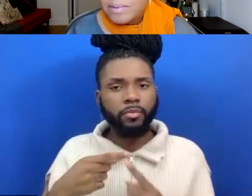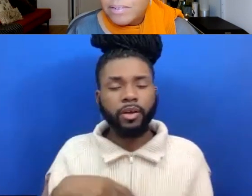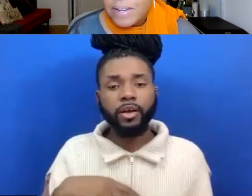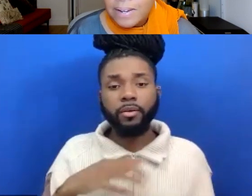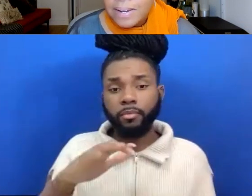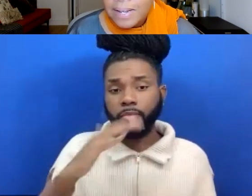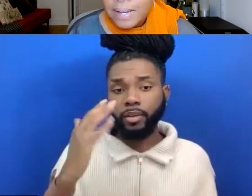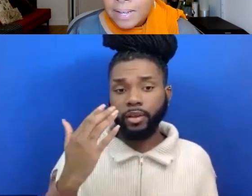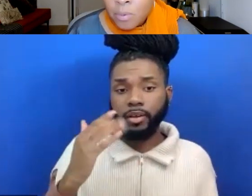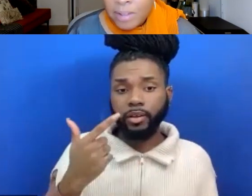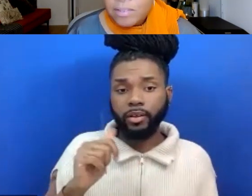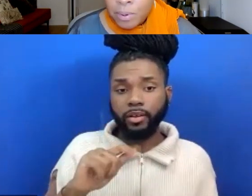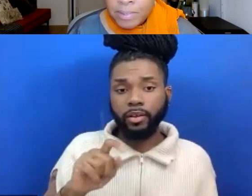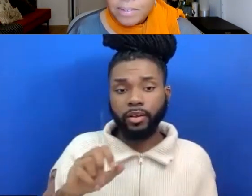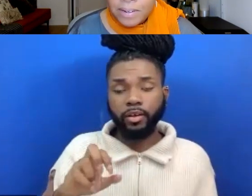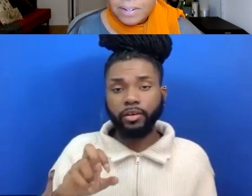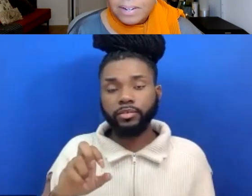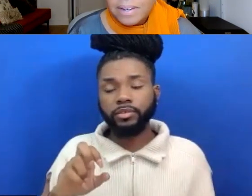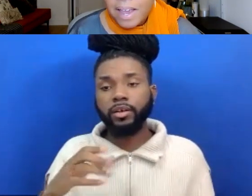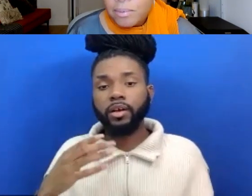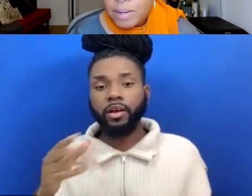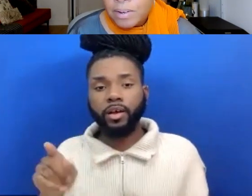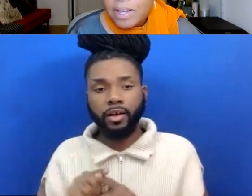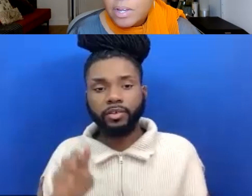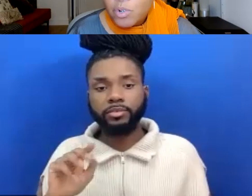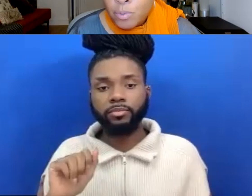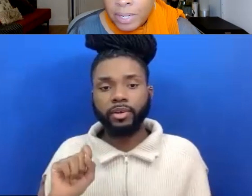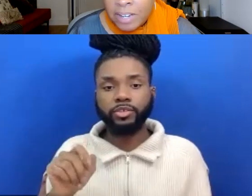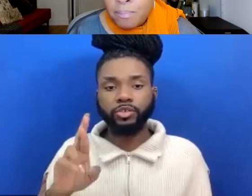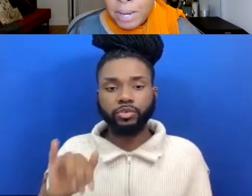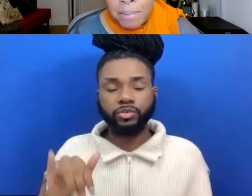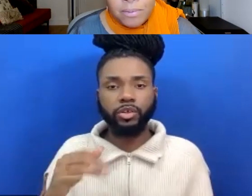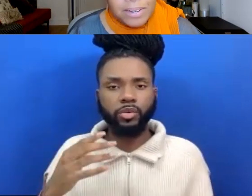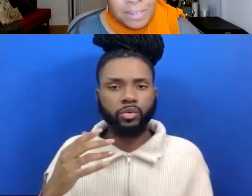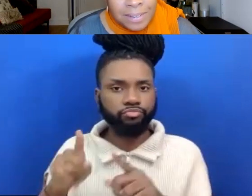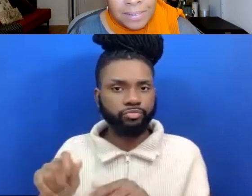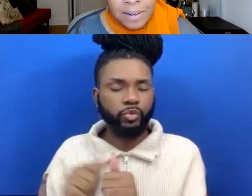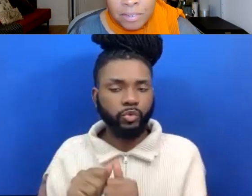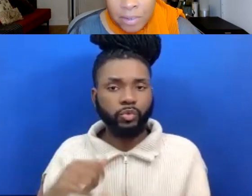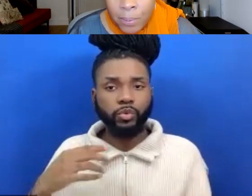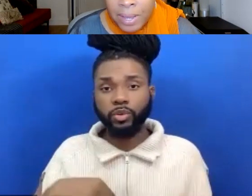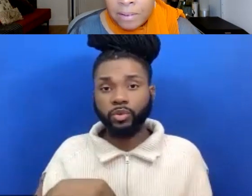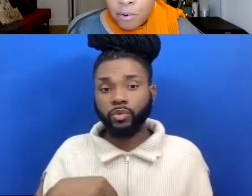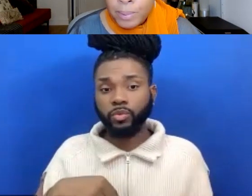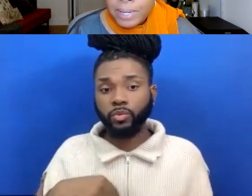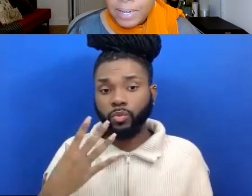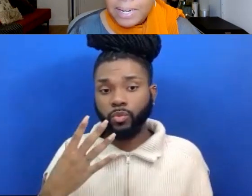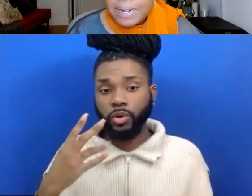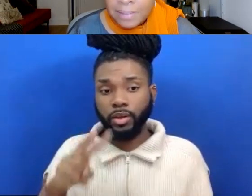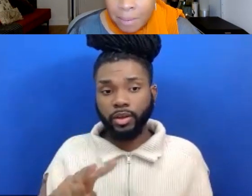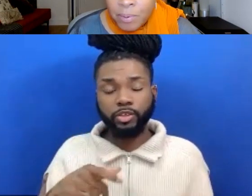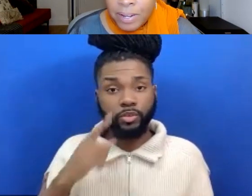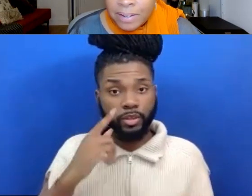as we understand it as a white supremacist and elitist engagement. Do you believe Black mastery exists? And if so, can it